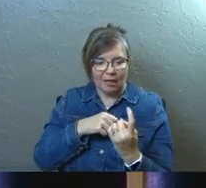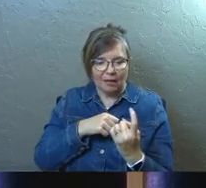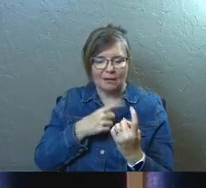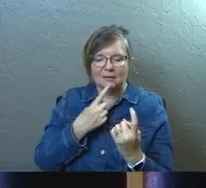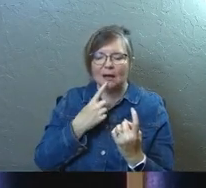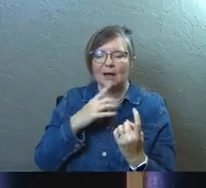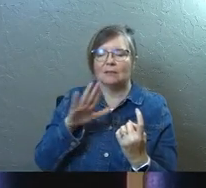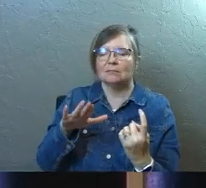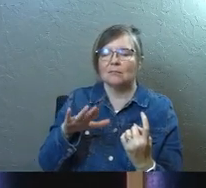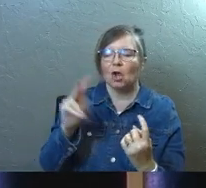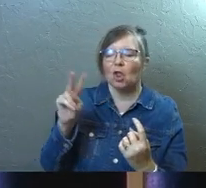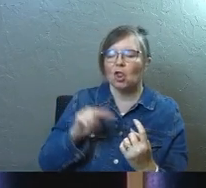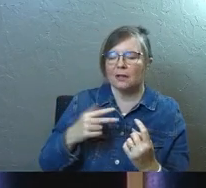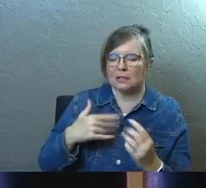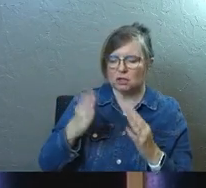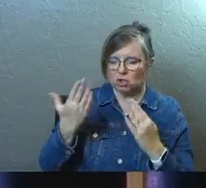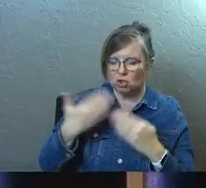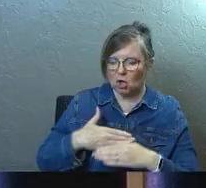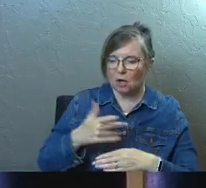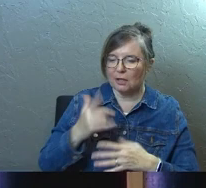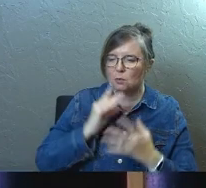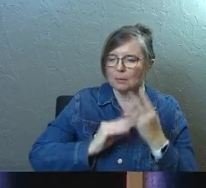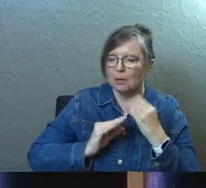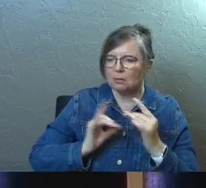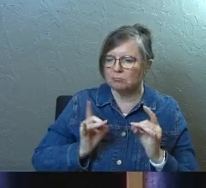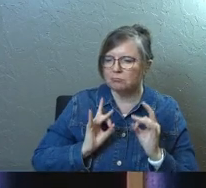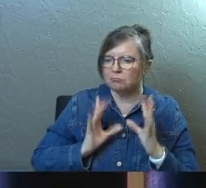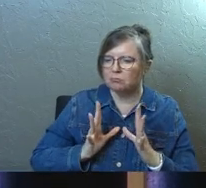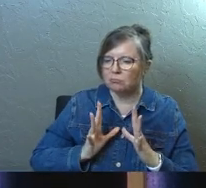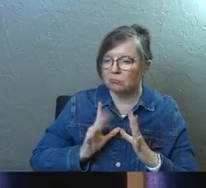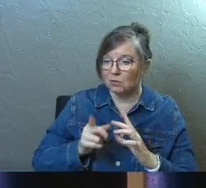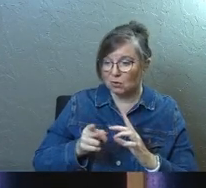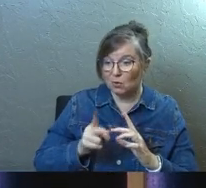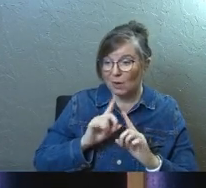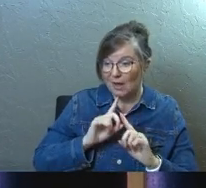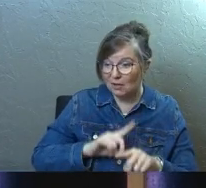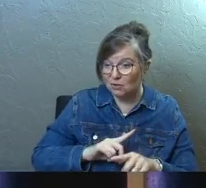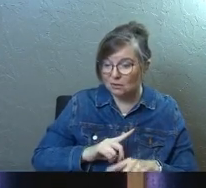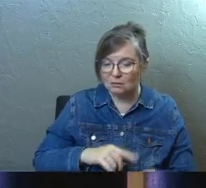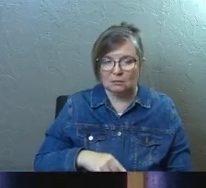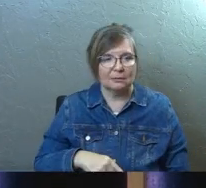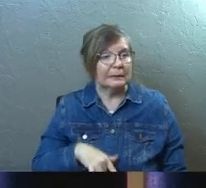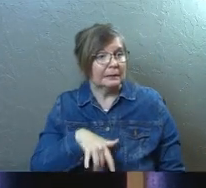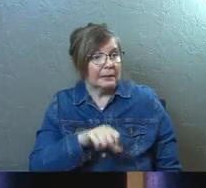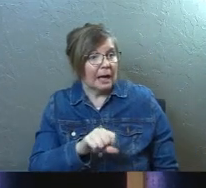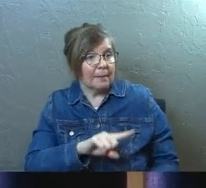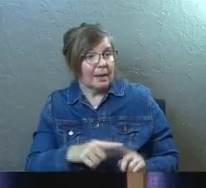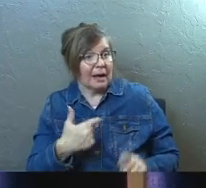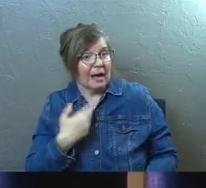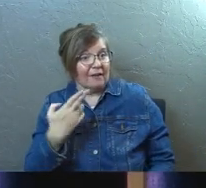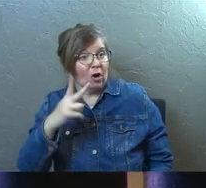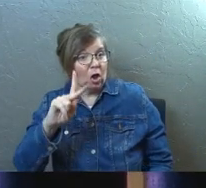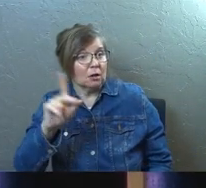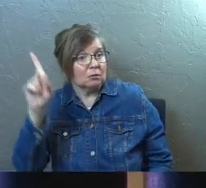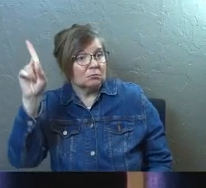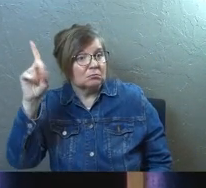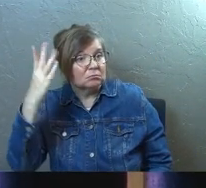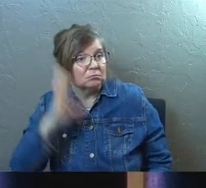and says, look at this dark valley you're in. Your answer? Yes, but I have a